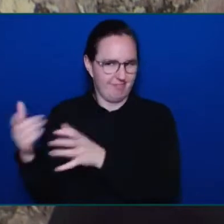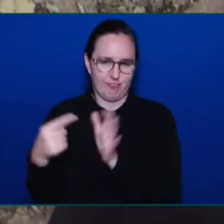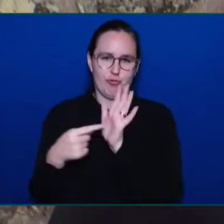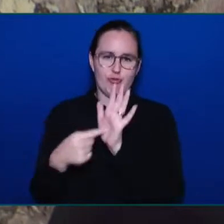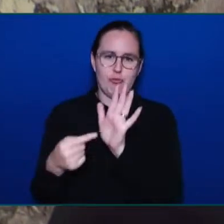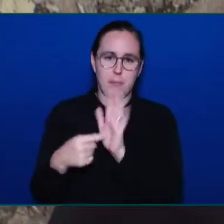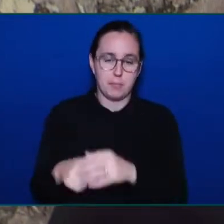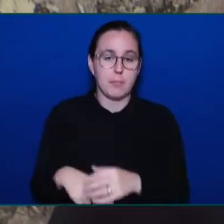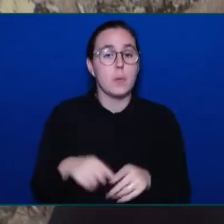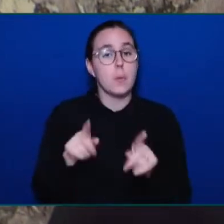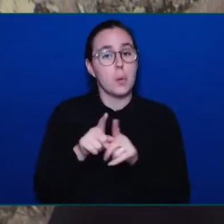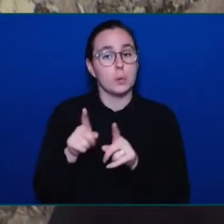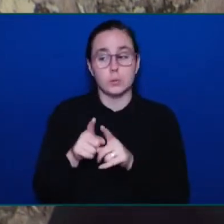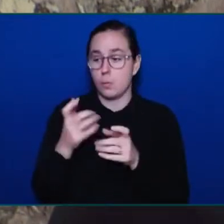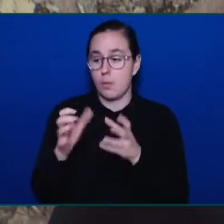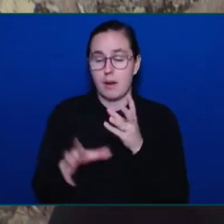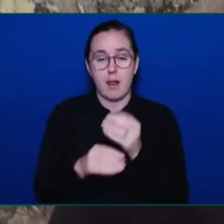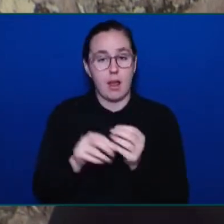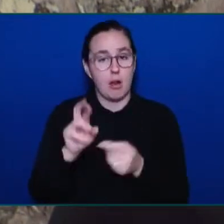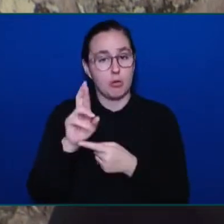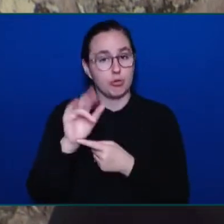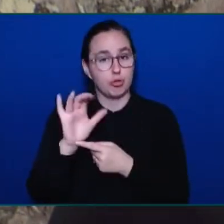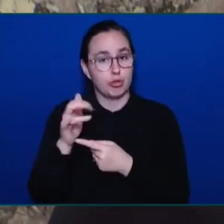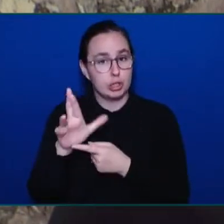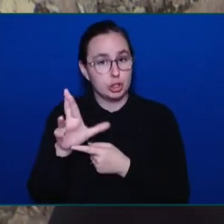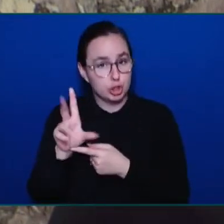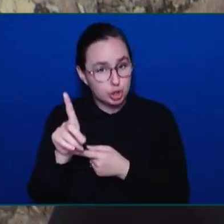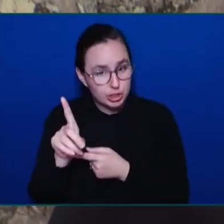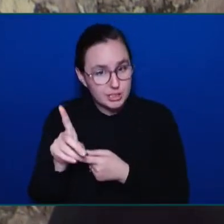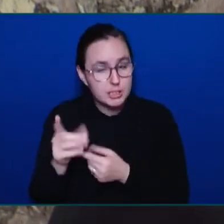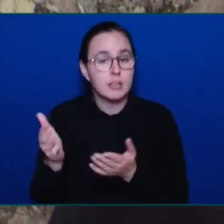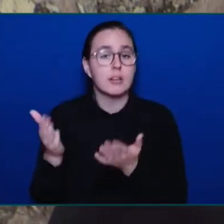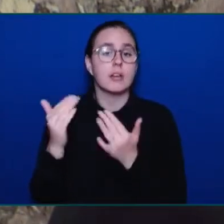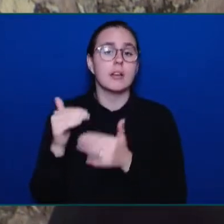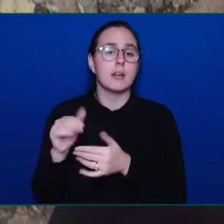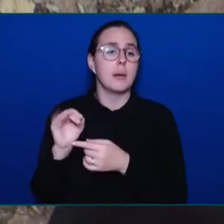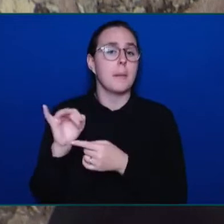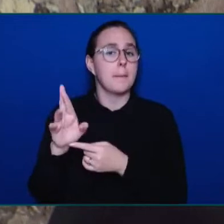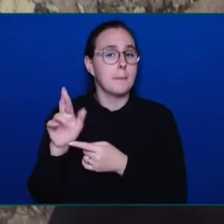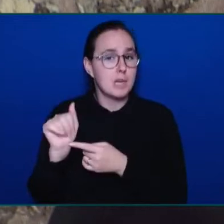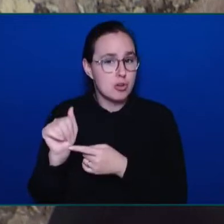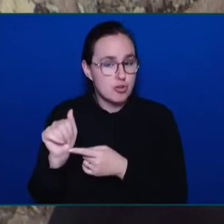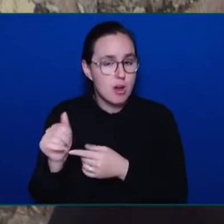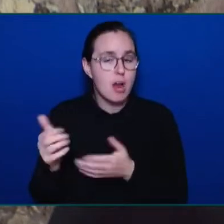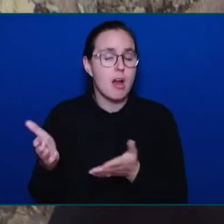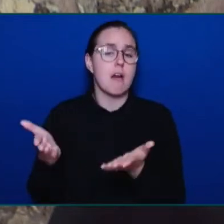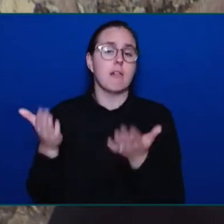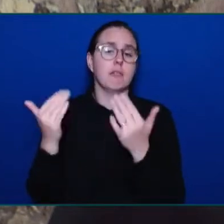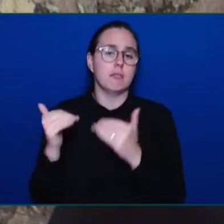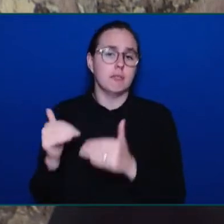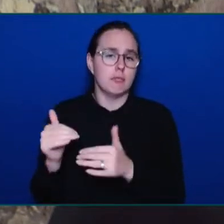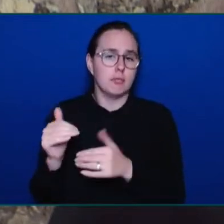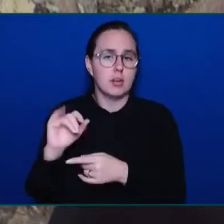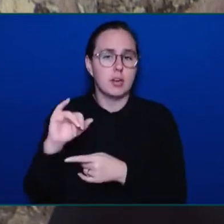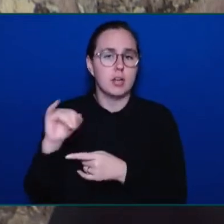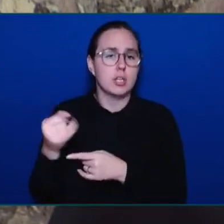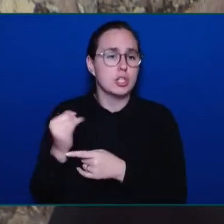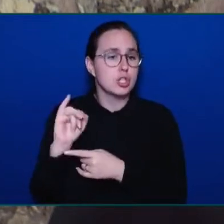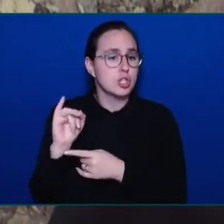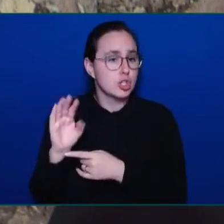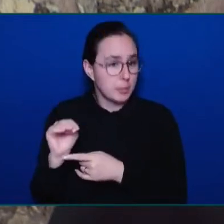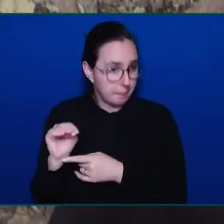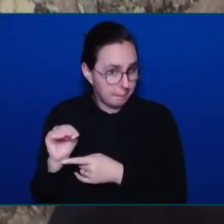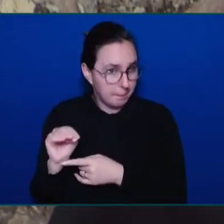Local 280, Miro Morris, Millwright Local 2736, Jim Noon, UA Local